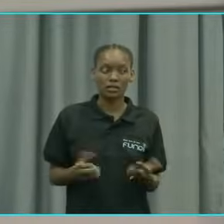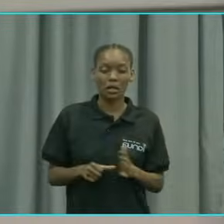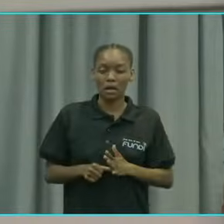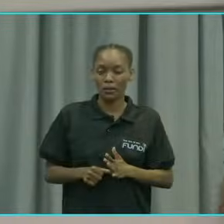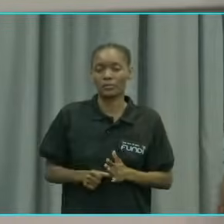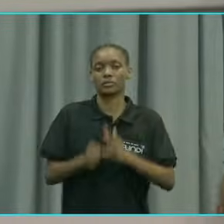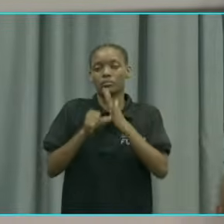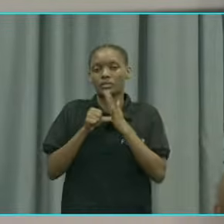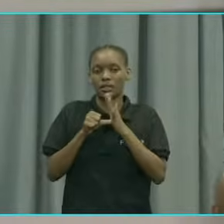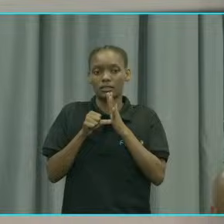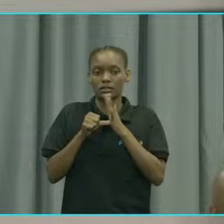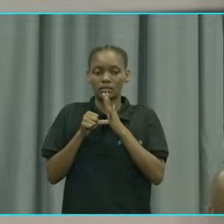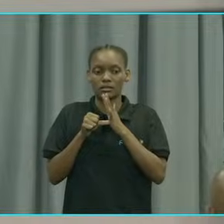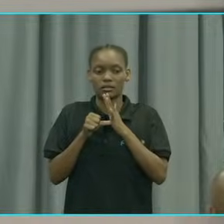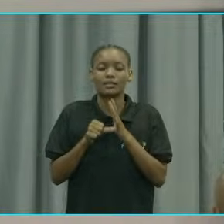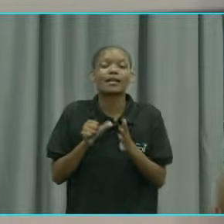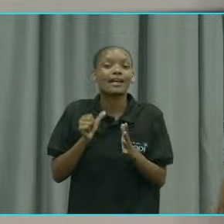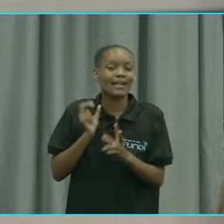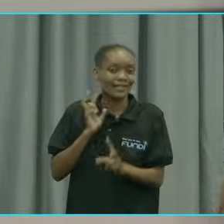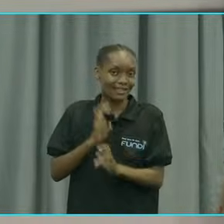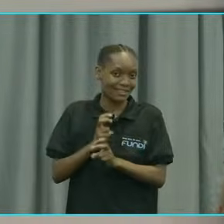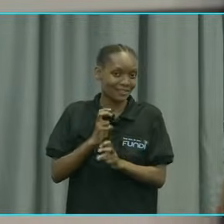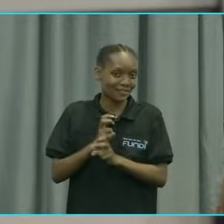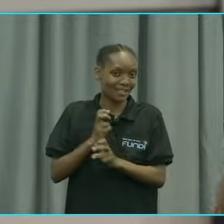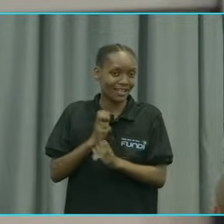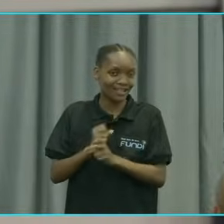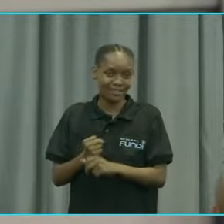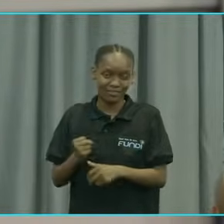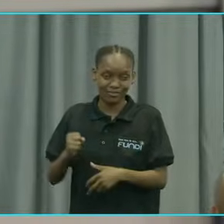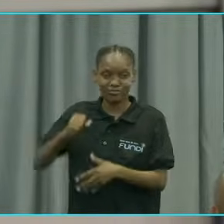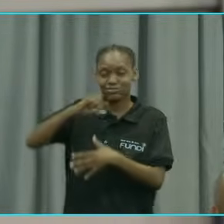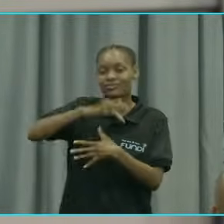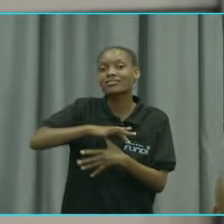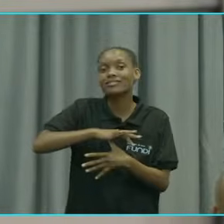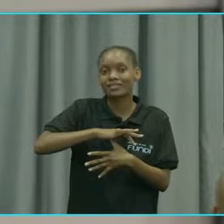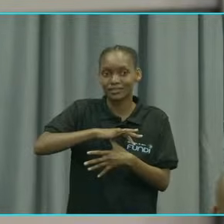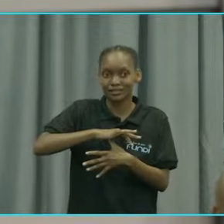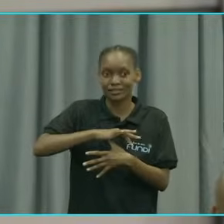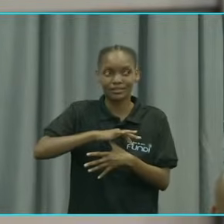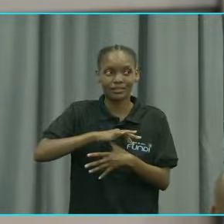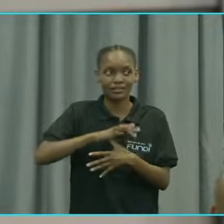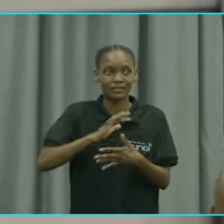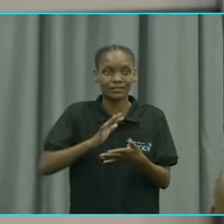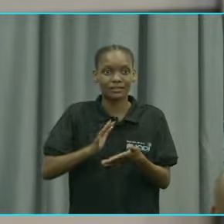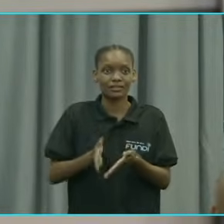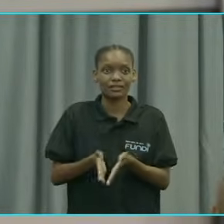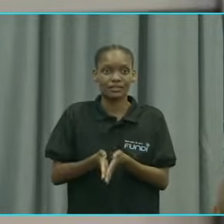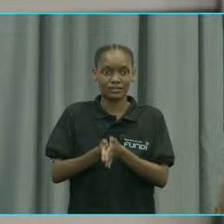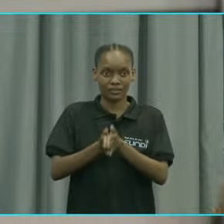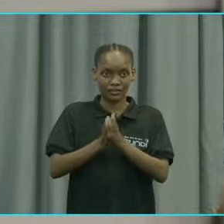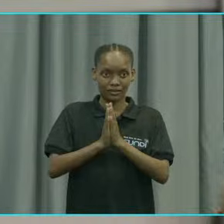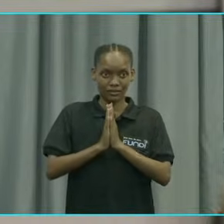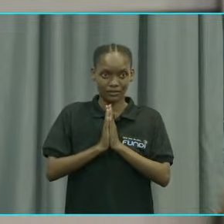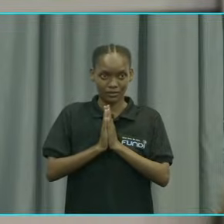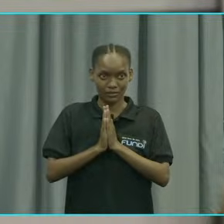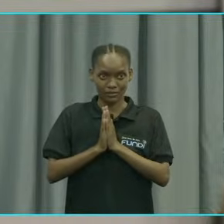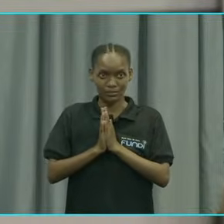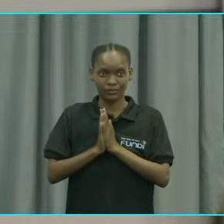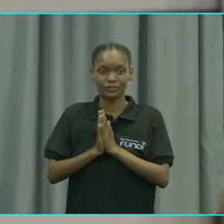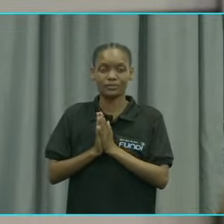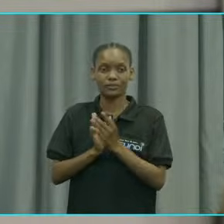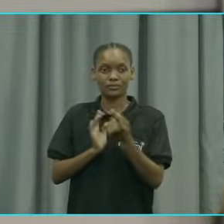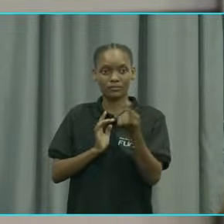work and the most difficult part of the work. I'm going to request Moando to come forward and put up the tablet for us. I don't know how we're going to be dealing with